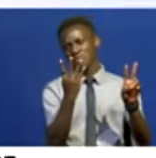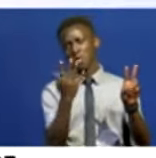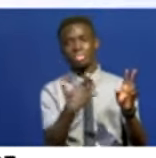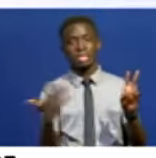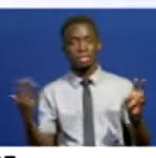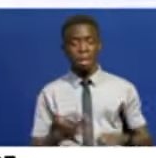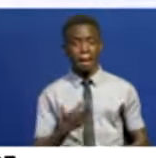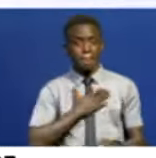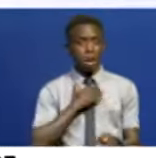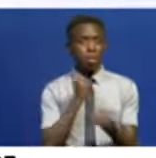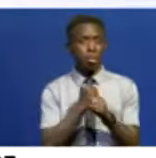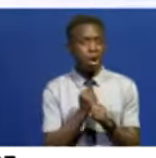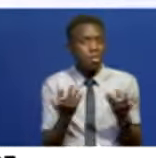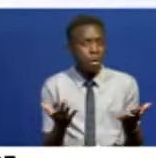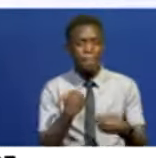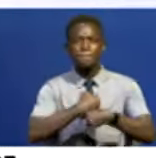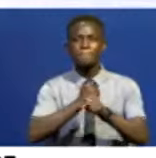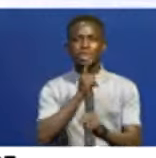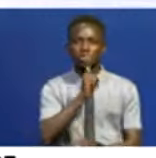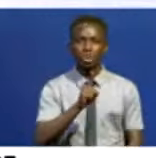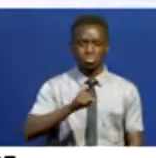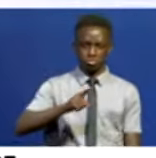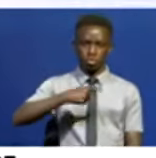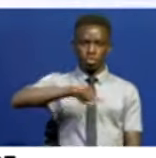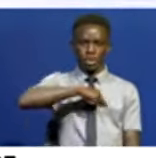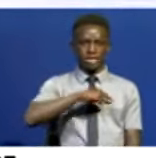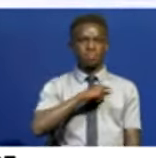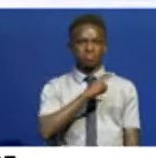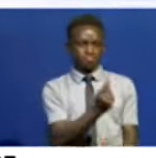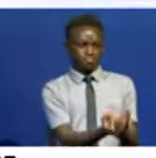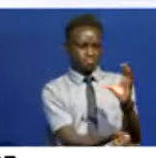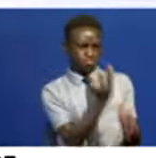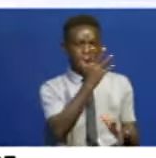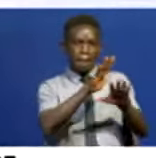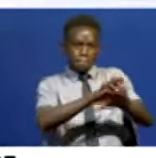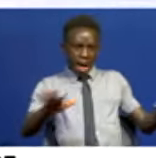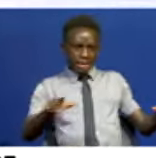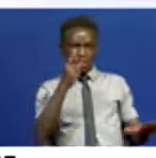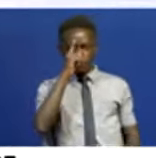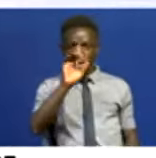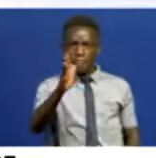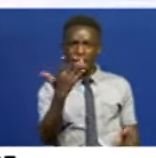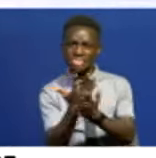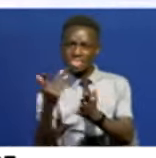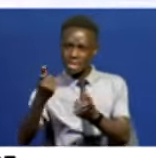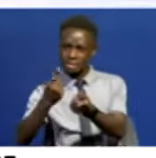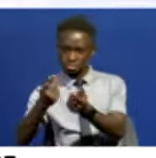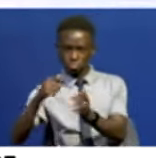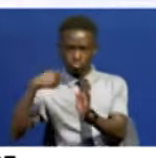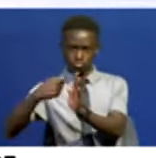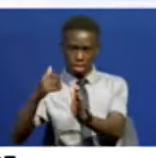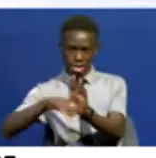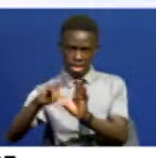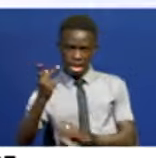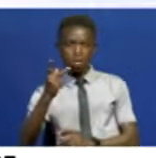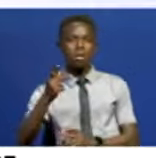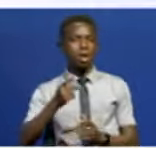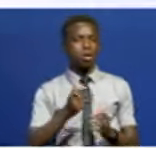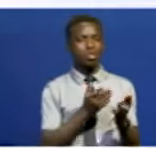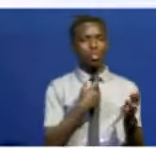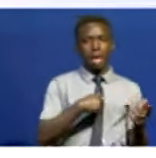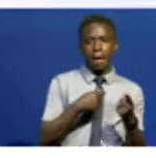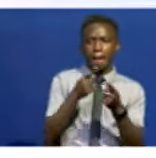ensure that we create a market for your products in Kenya by buying what you are producing